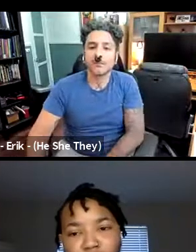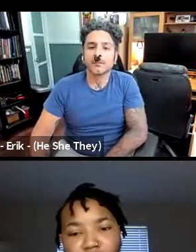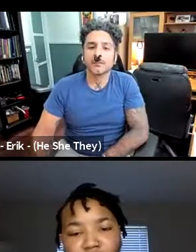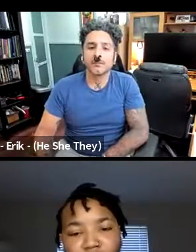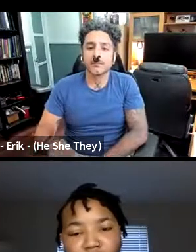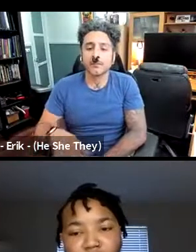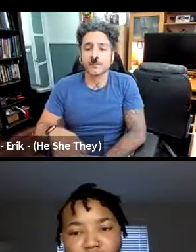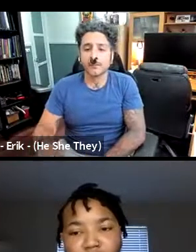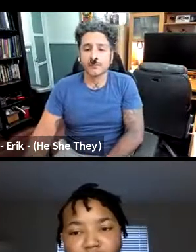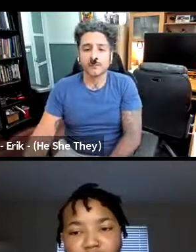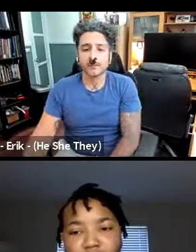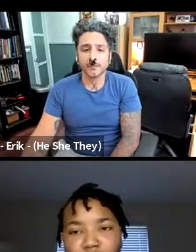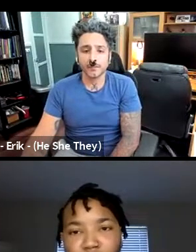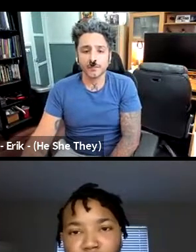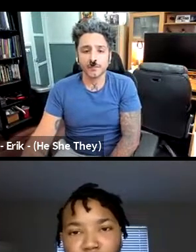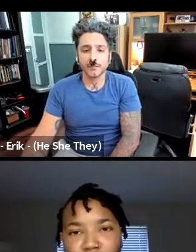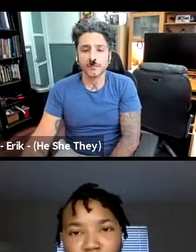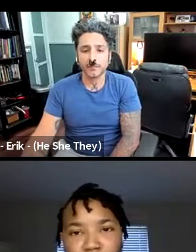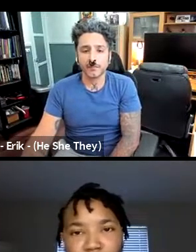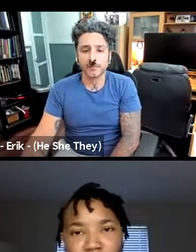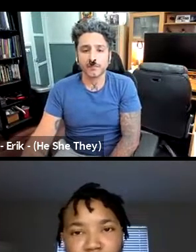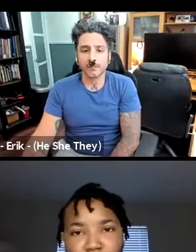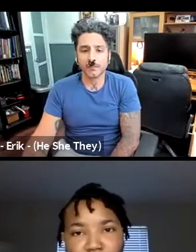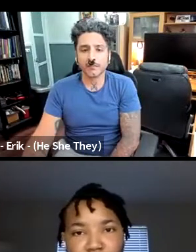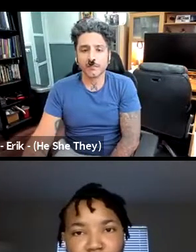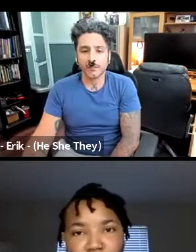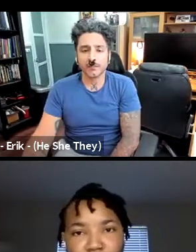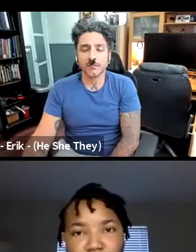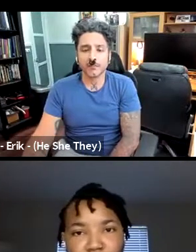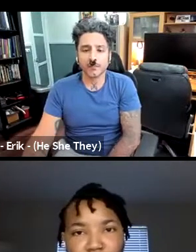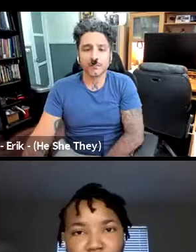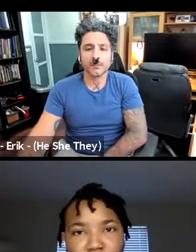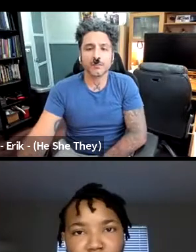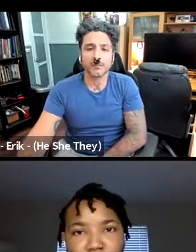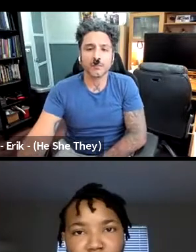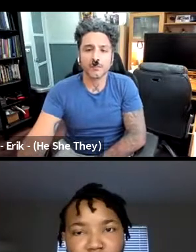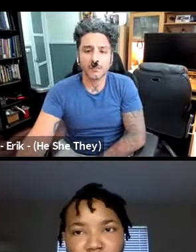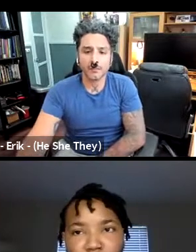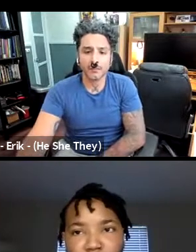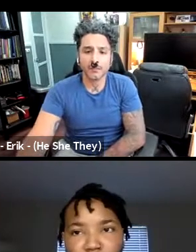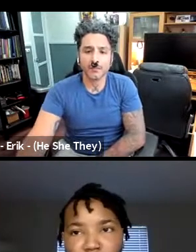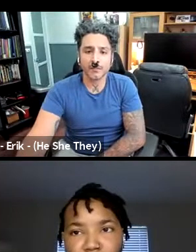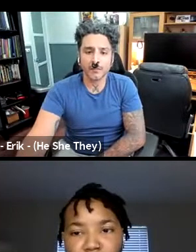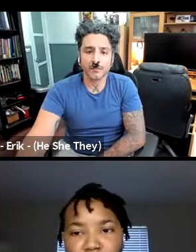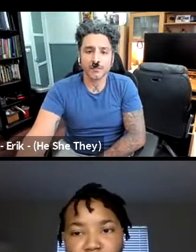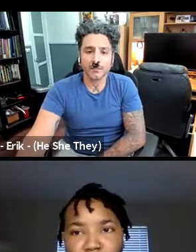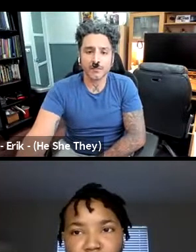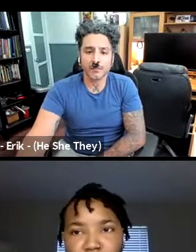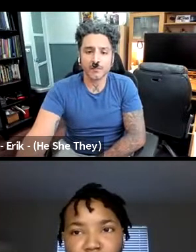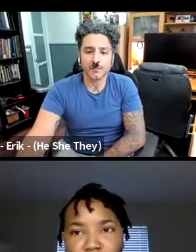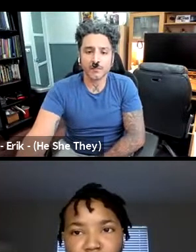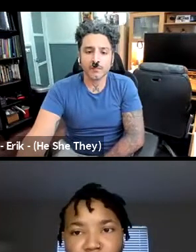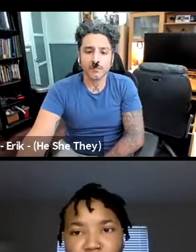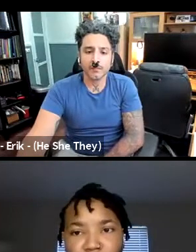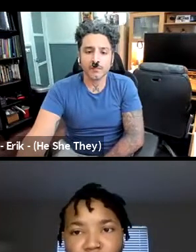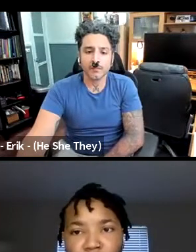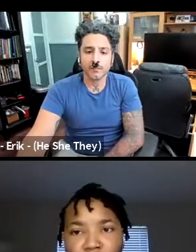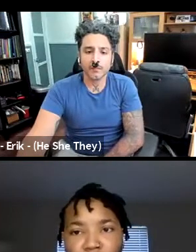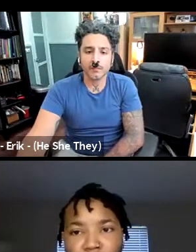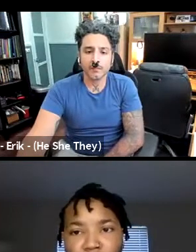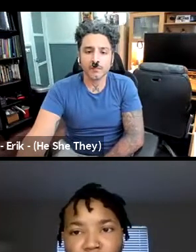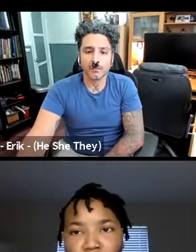mundo. Every person is a world. And my abuela said to me, I need to tell you every